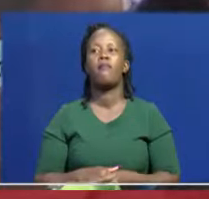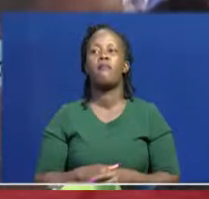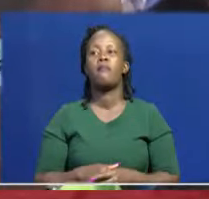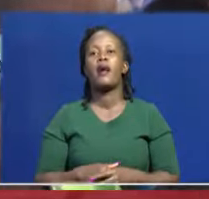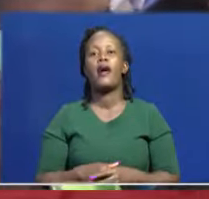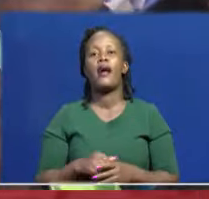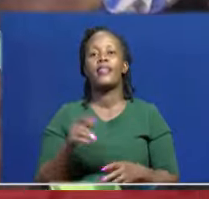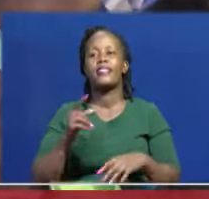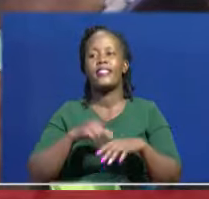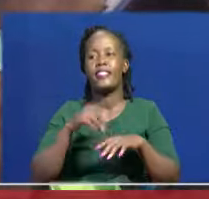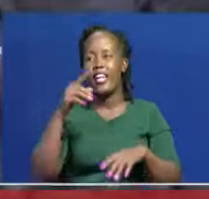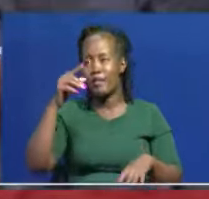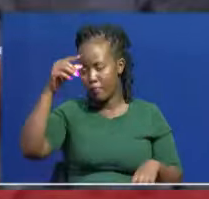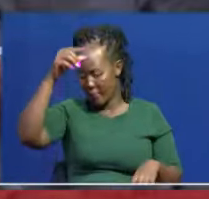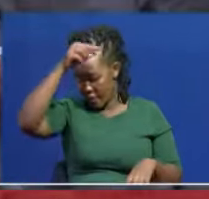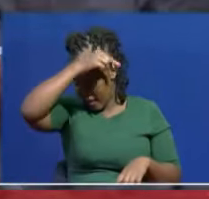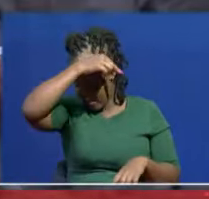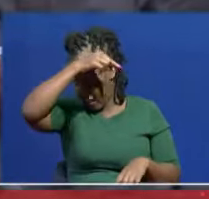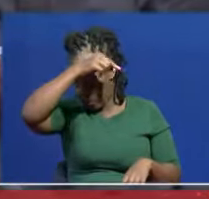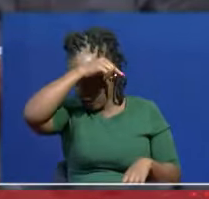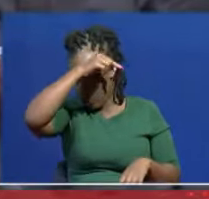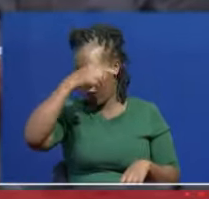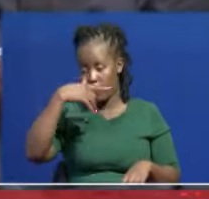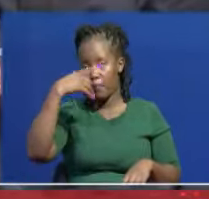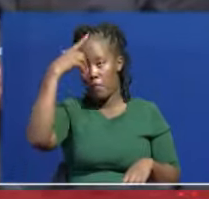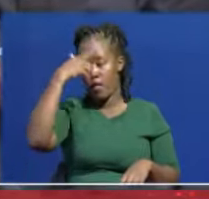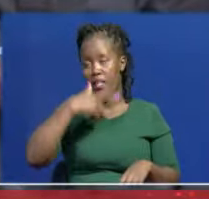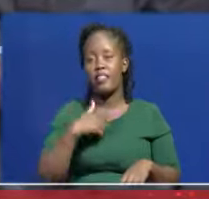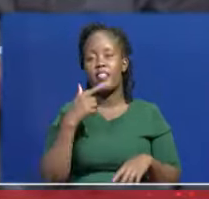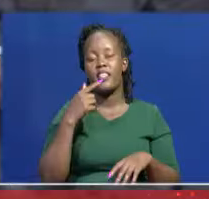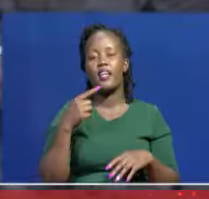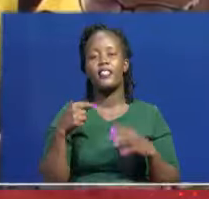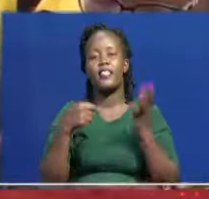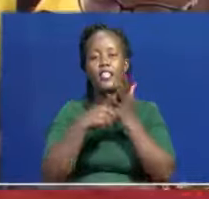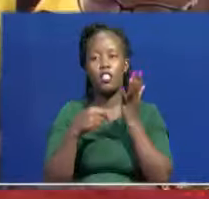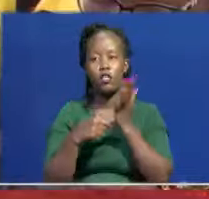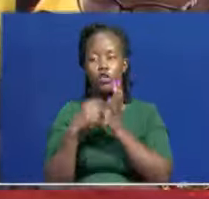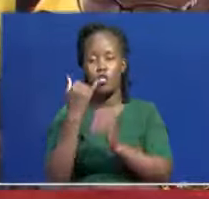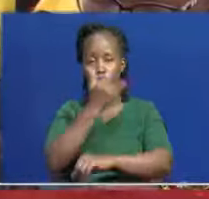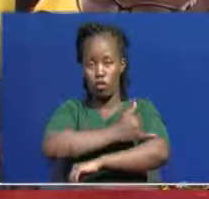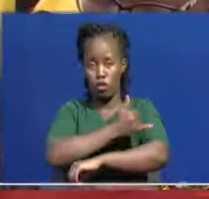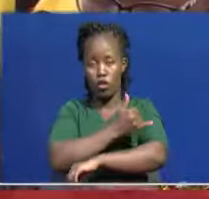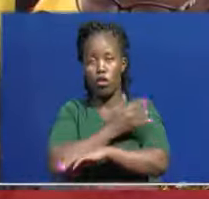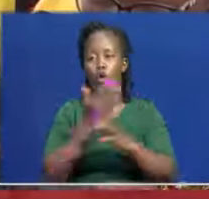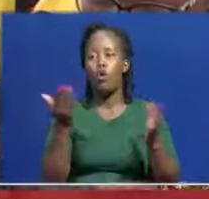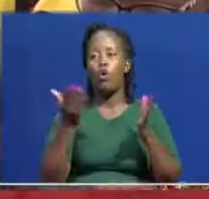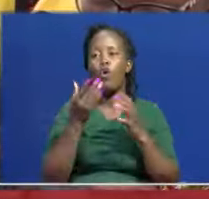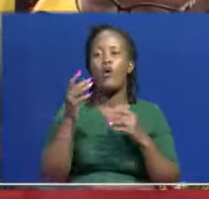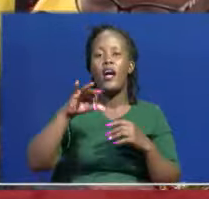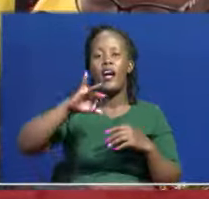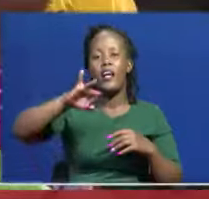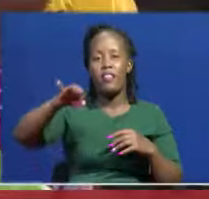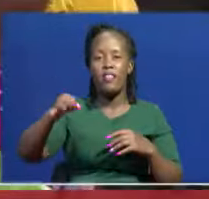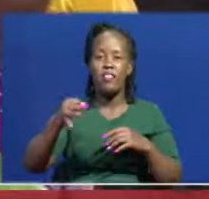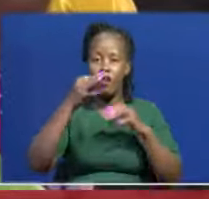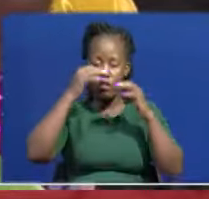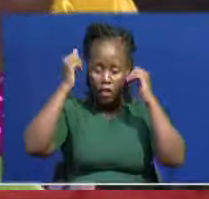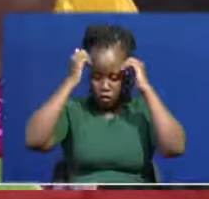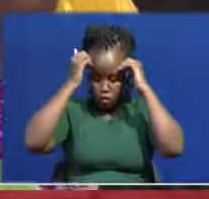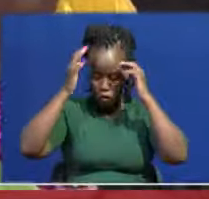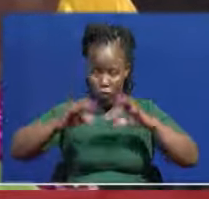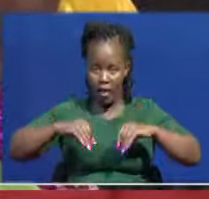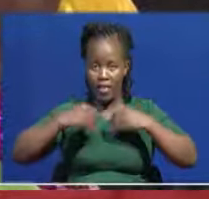Speaking at a graduation ceremony at Thika Technical Training Institute, where over 3,000 students were awarded diplomas